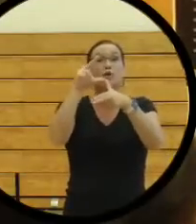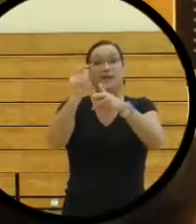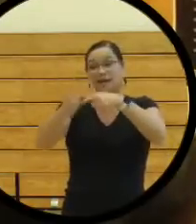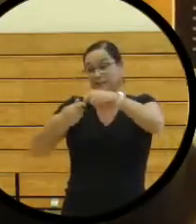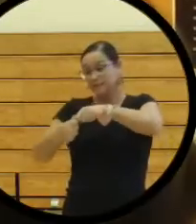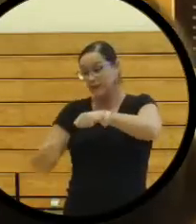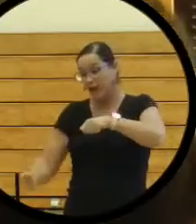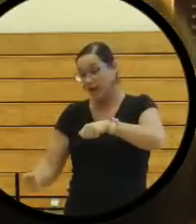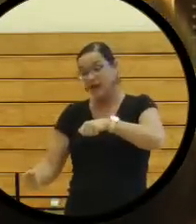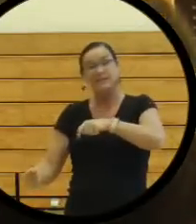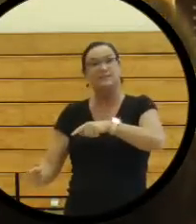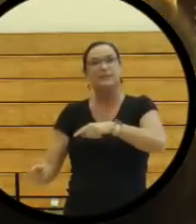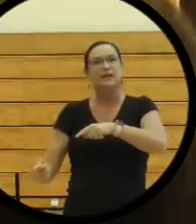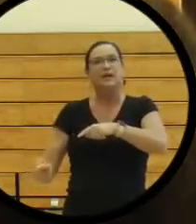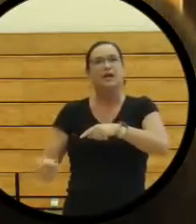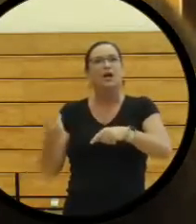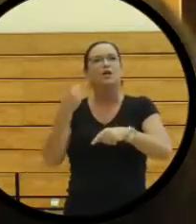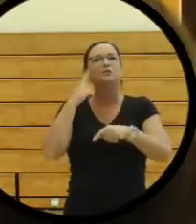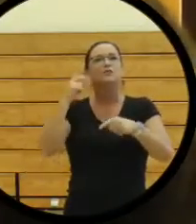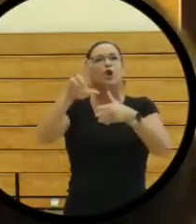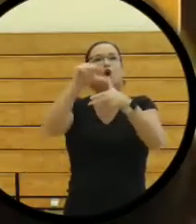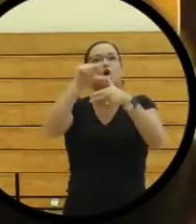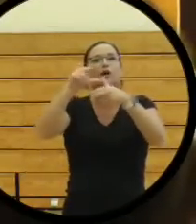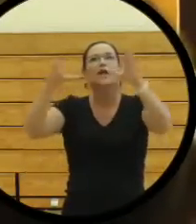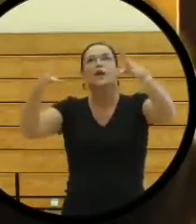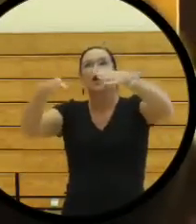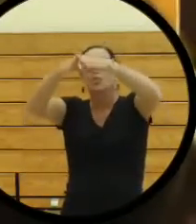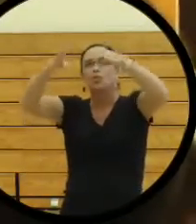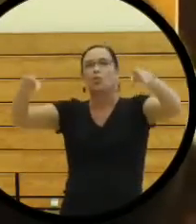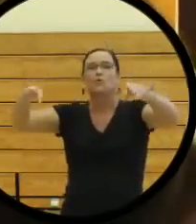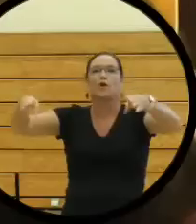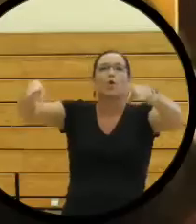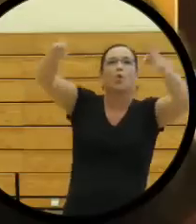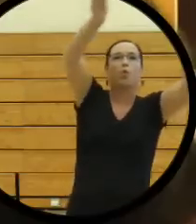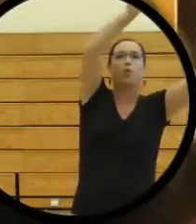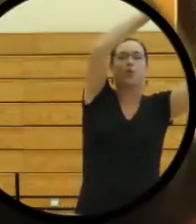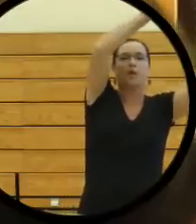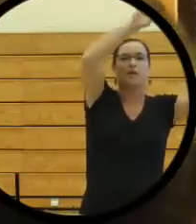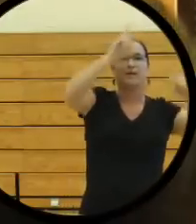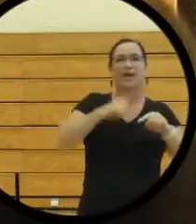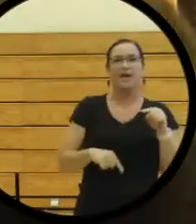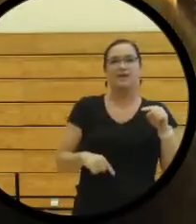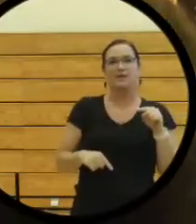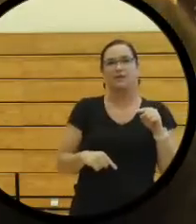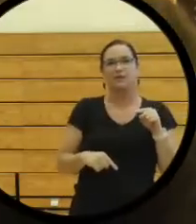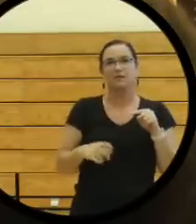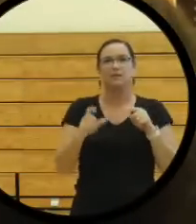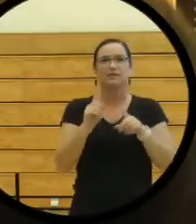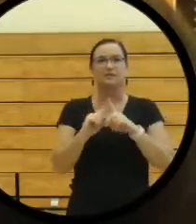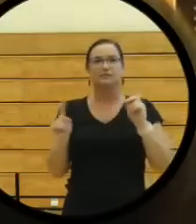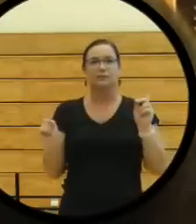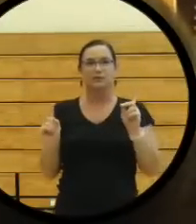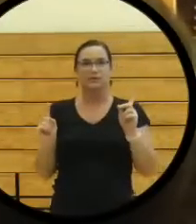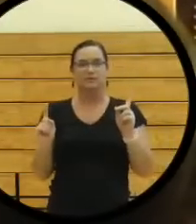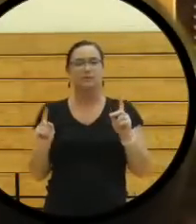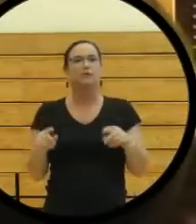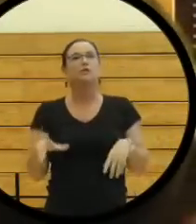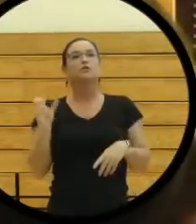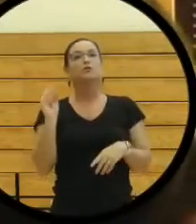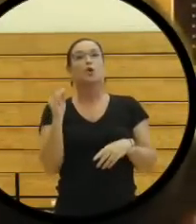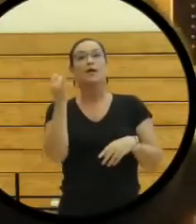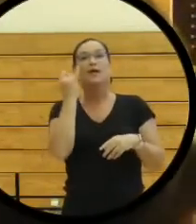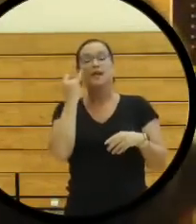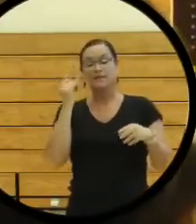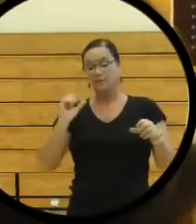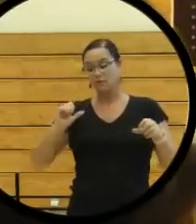of lifting your roof off, so they're made to resist the pulling force, right? So hurricane ties, if you wiggle them back and forth,